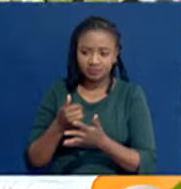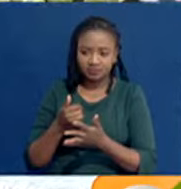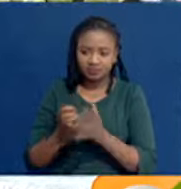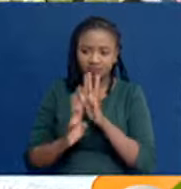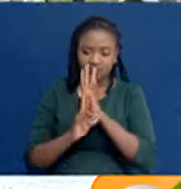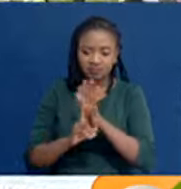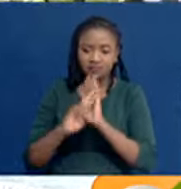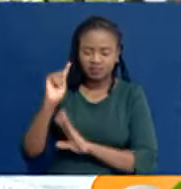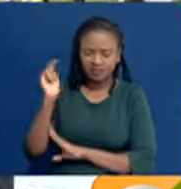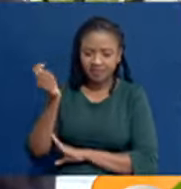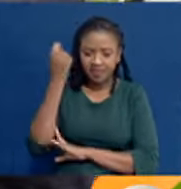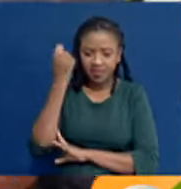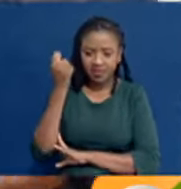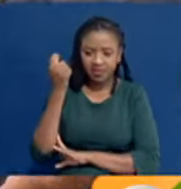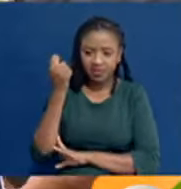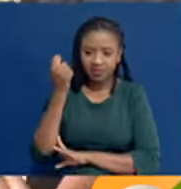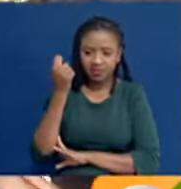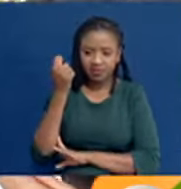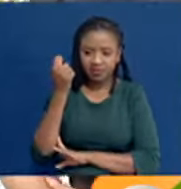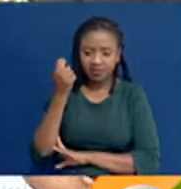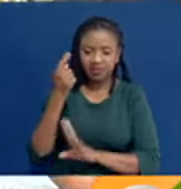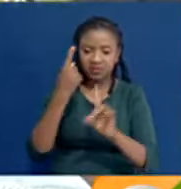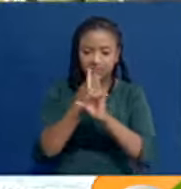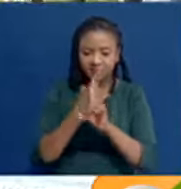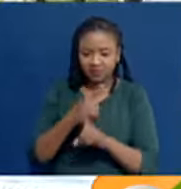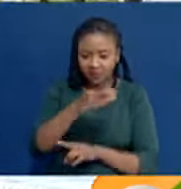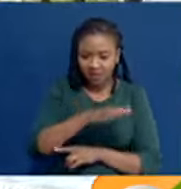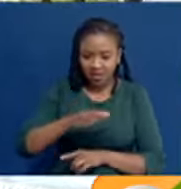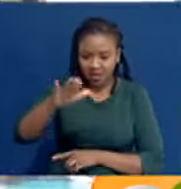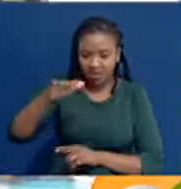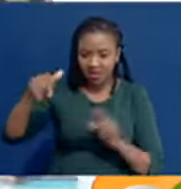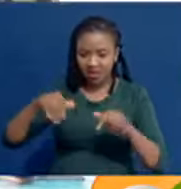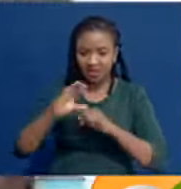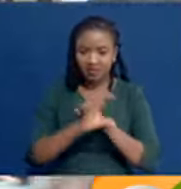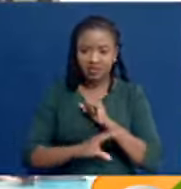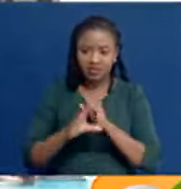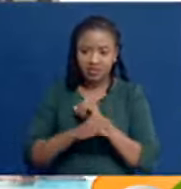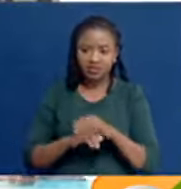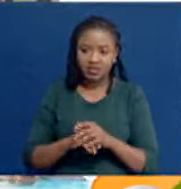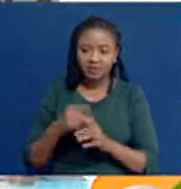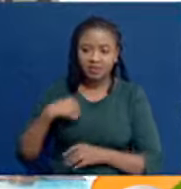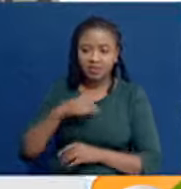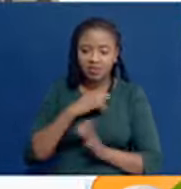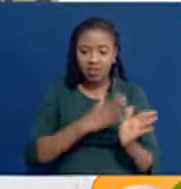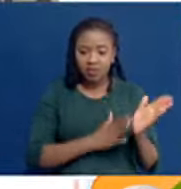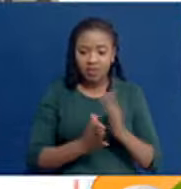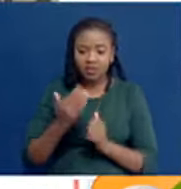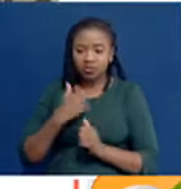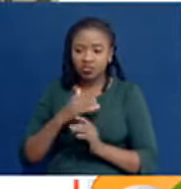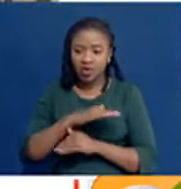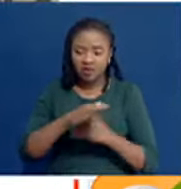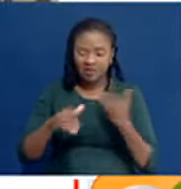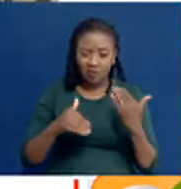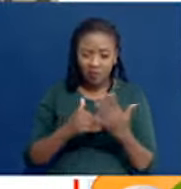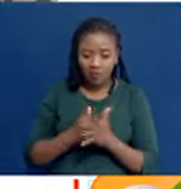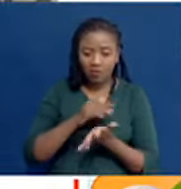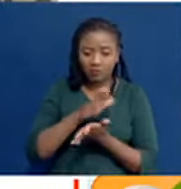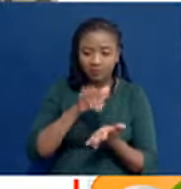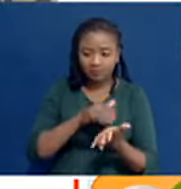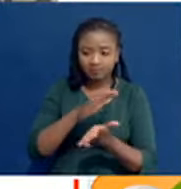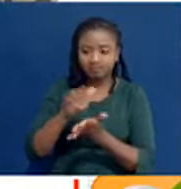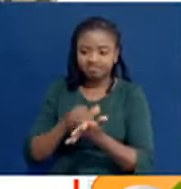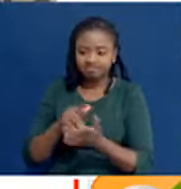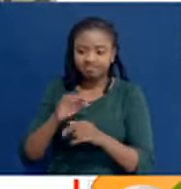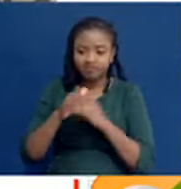kuwakilisha Kenya katika maabara tofauti tofauti hapa nchini. We are planning on having all facilities,